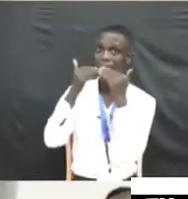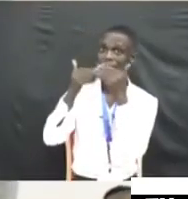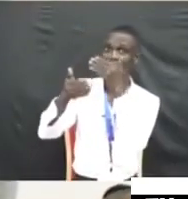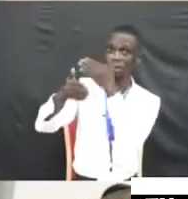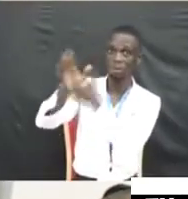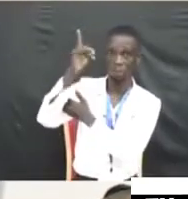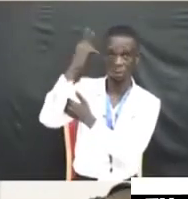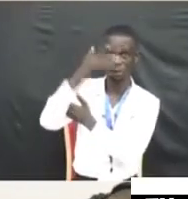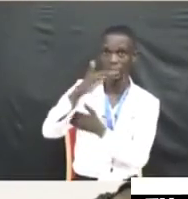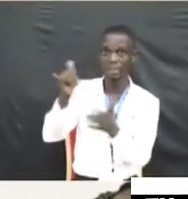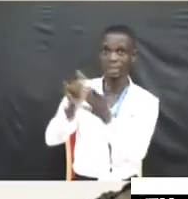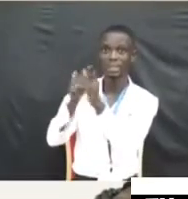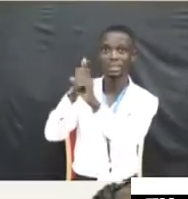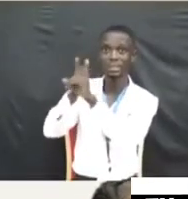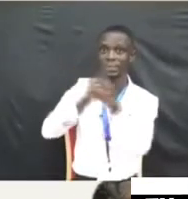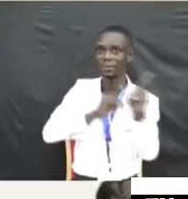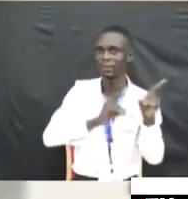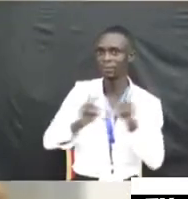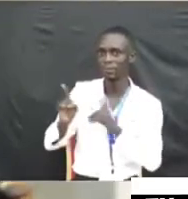has done.